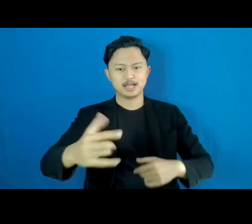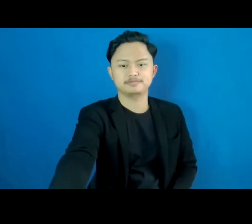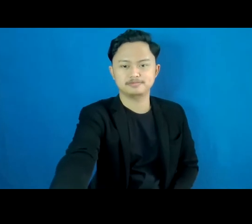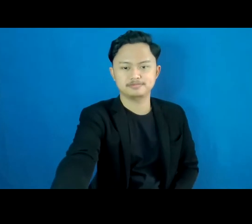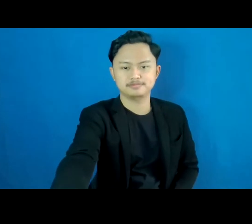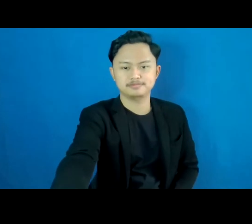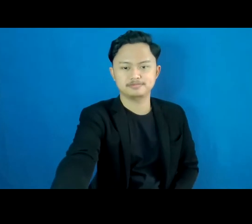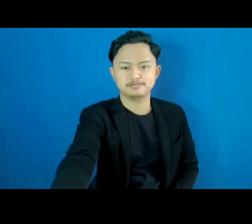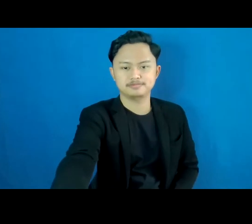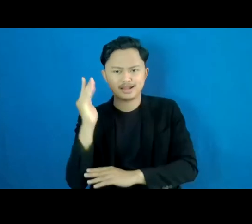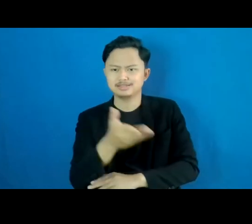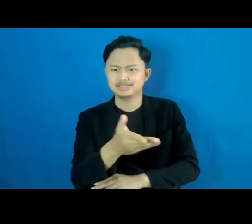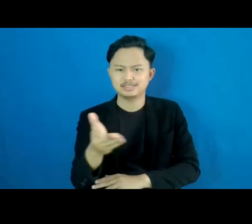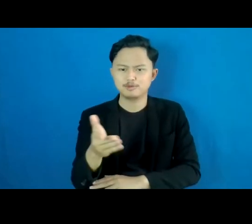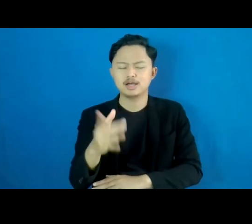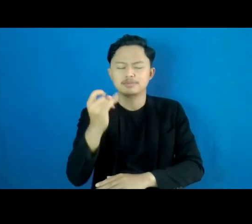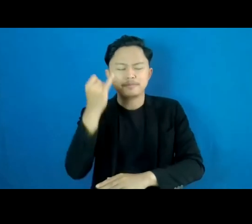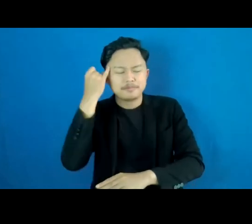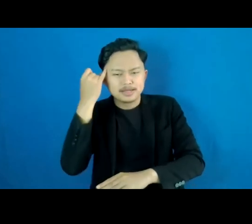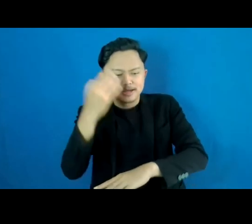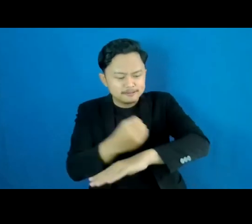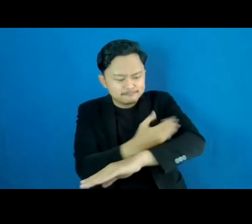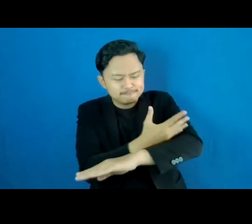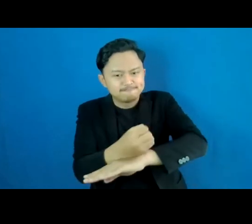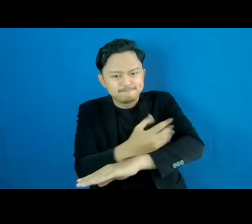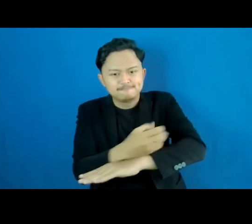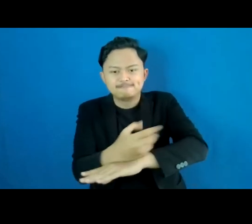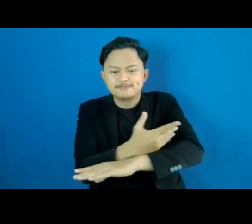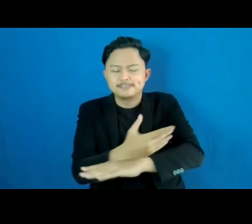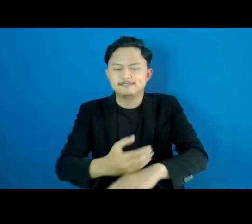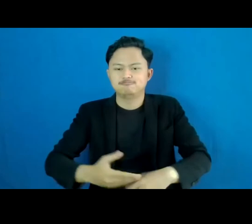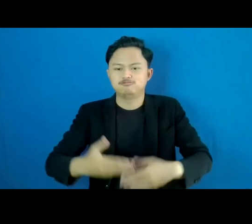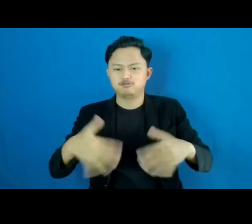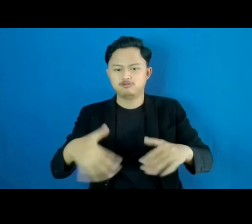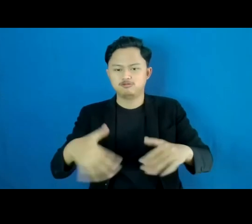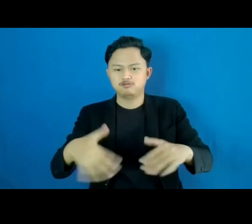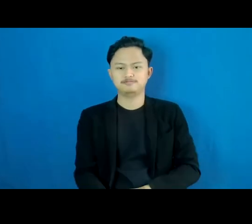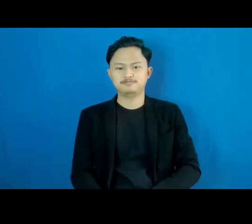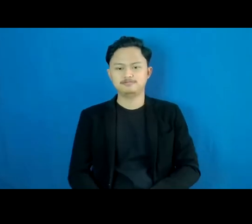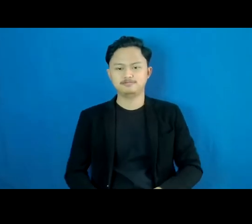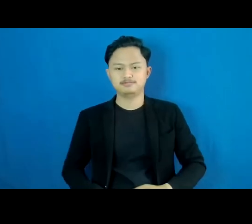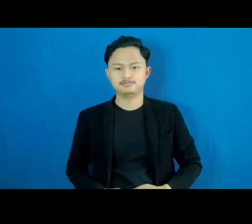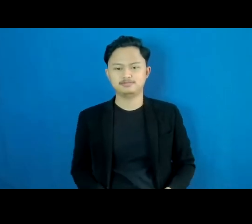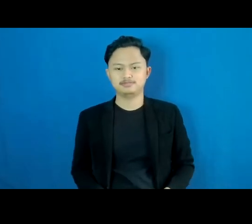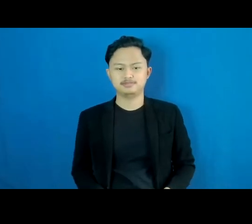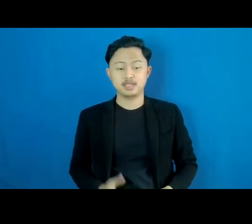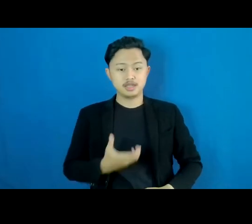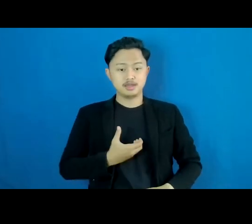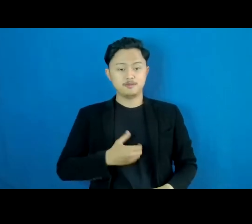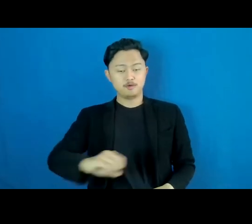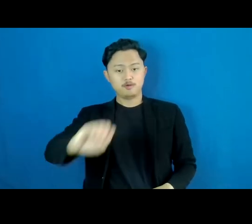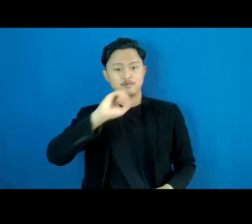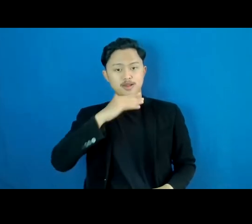And we'd like to also thank all the speakers, all the panelists for today for sharing your insights and also experience with us.